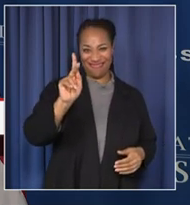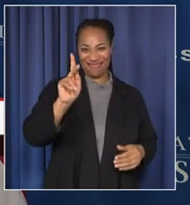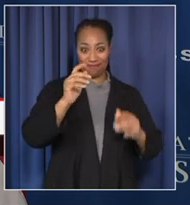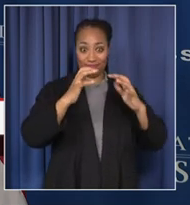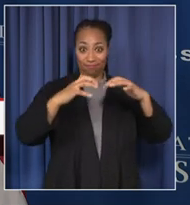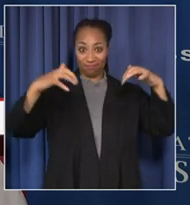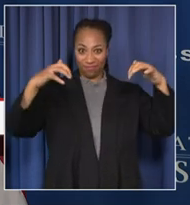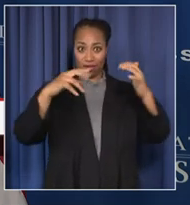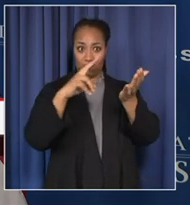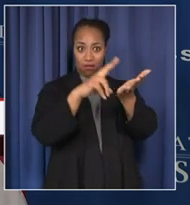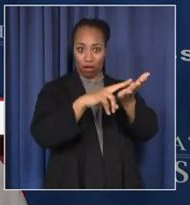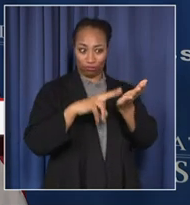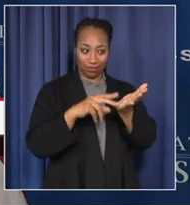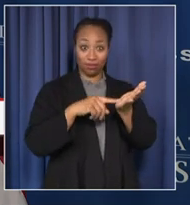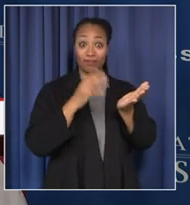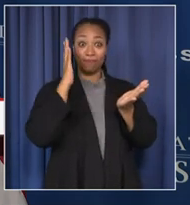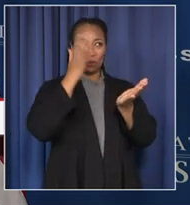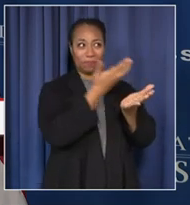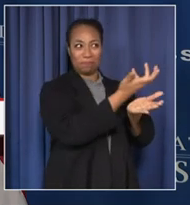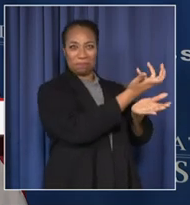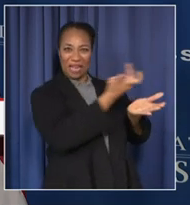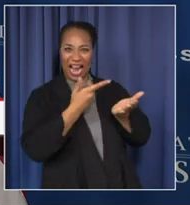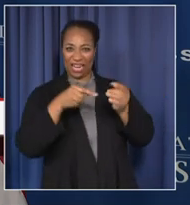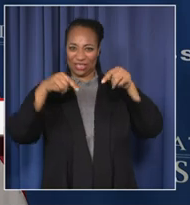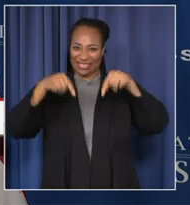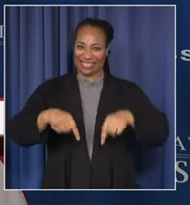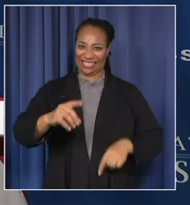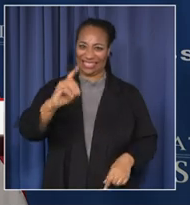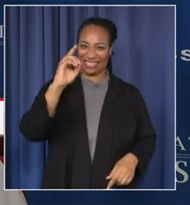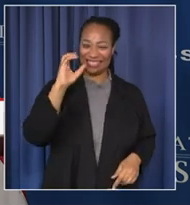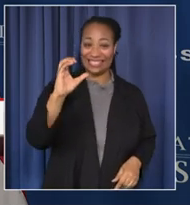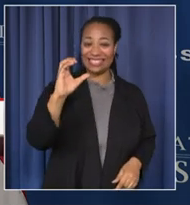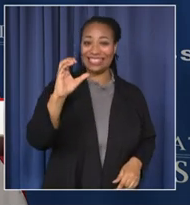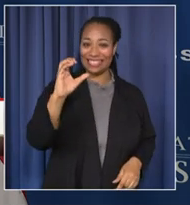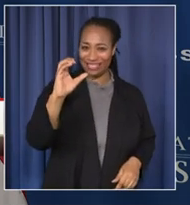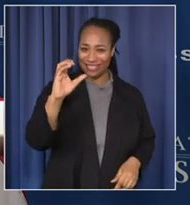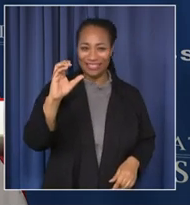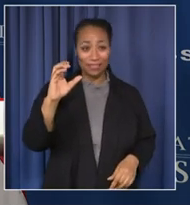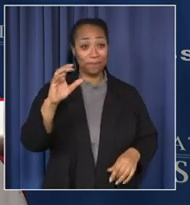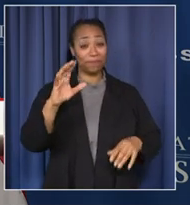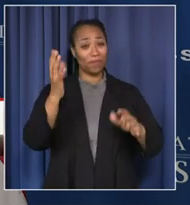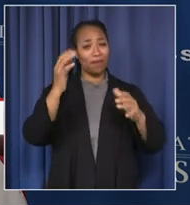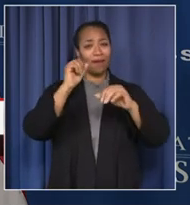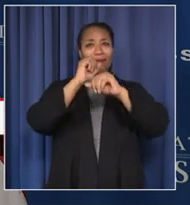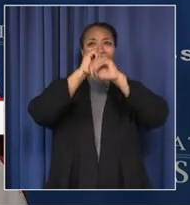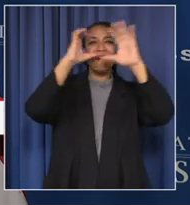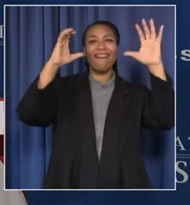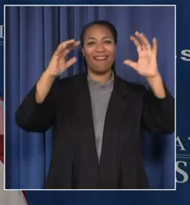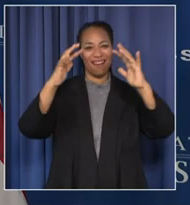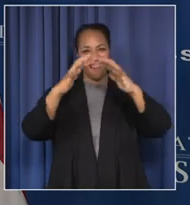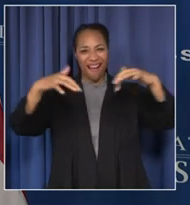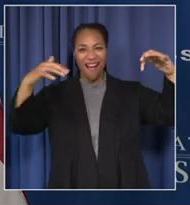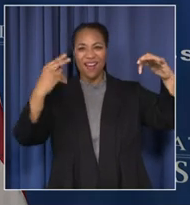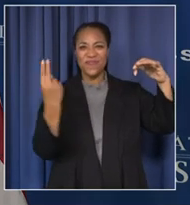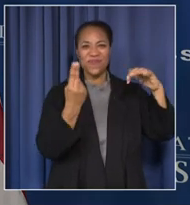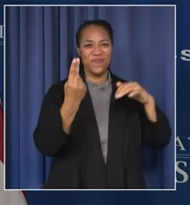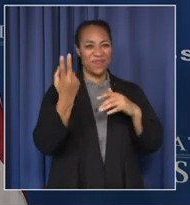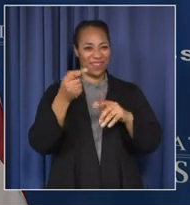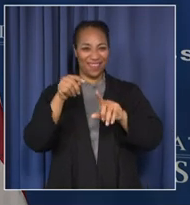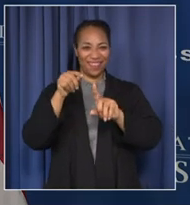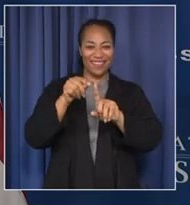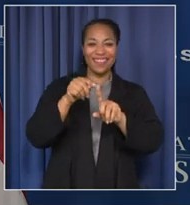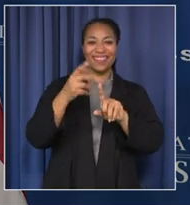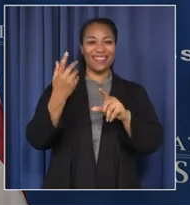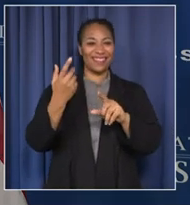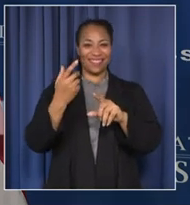and a revitalized waterfront. Imagine the Super Bowl, Beyonce, even Taylor Swift, she said. World-class cities like